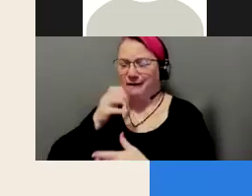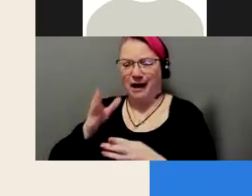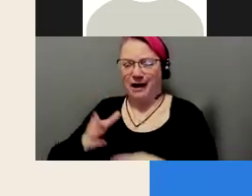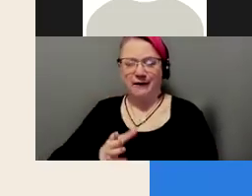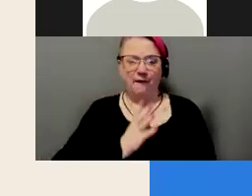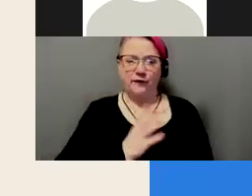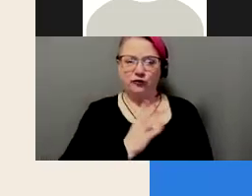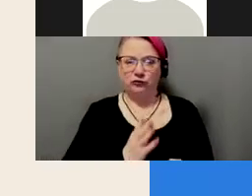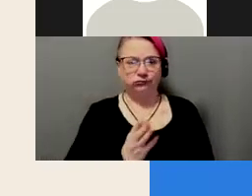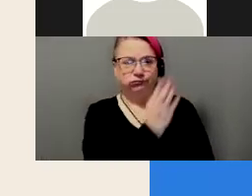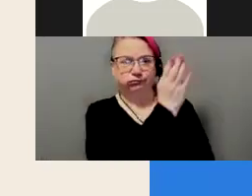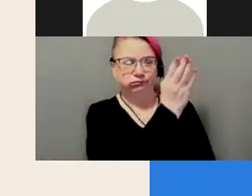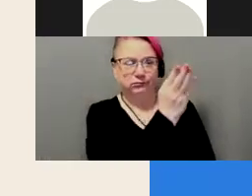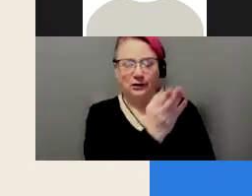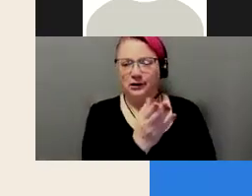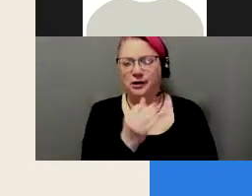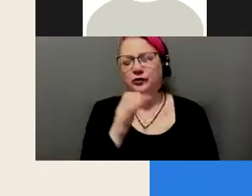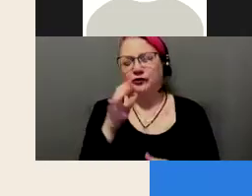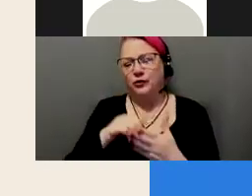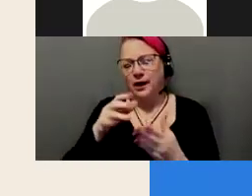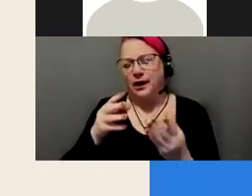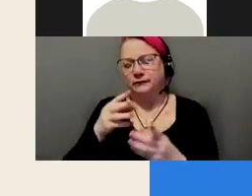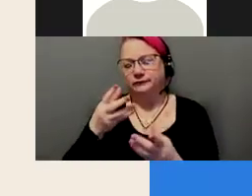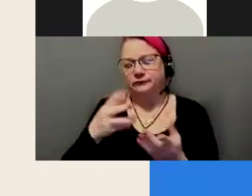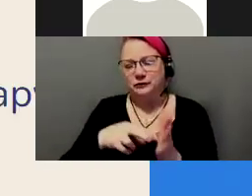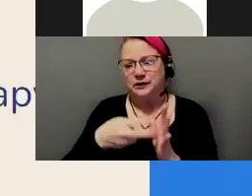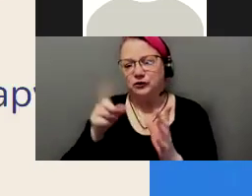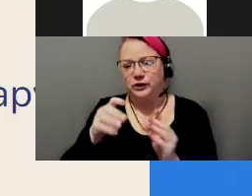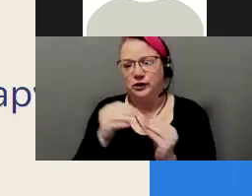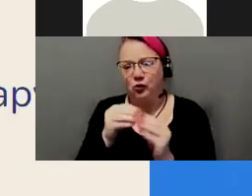outreach and education for youth on help seeking.